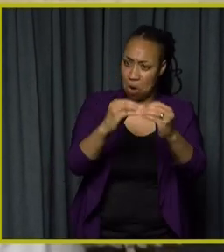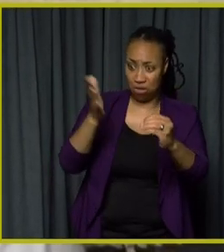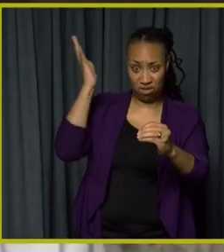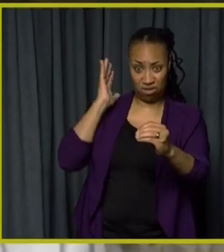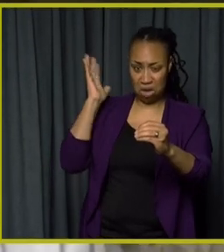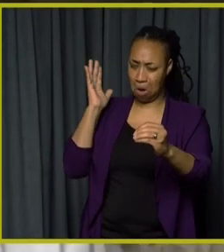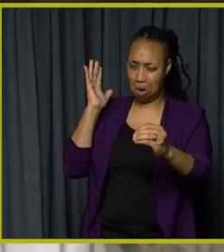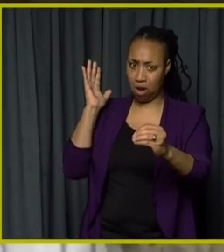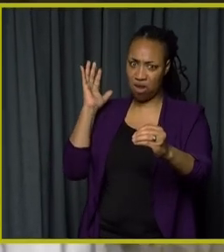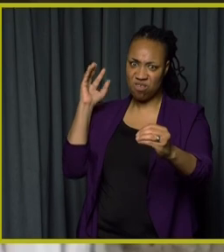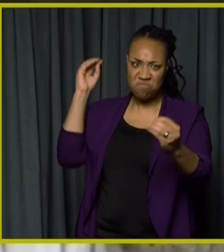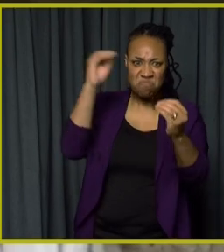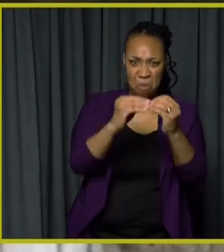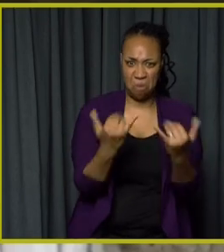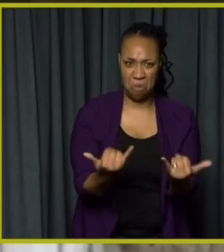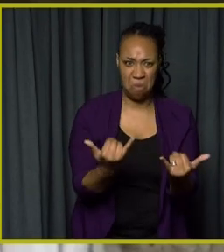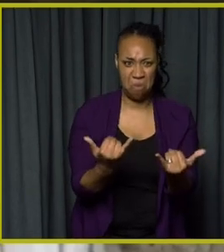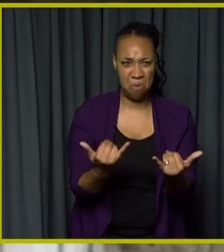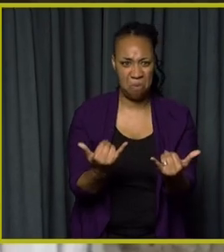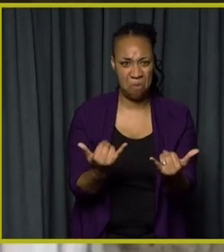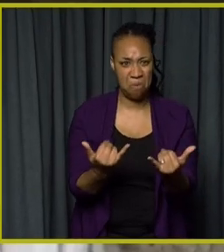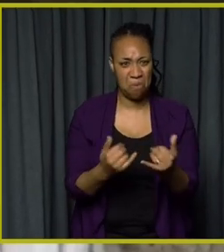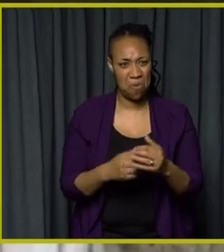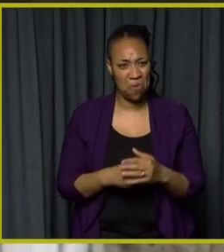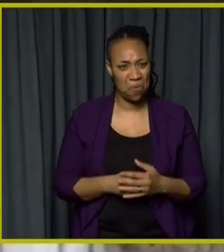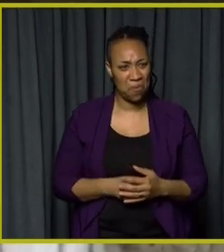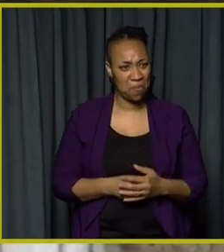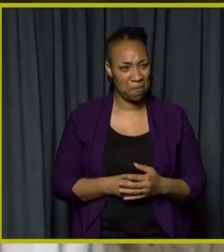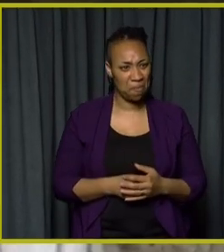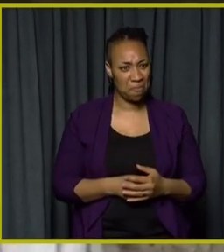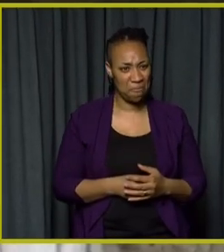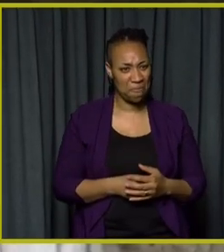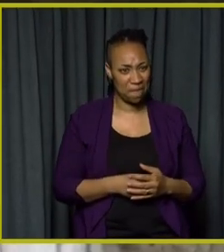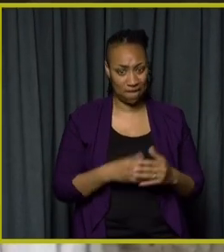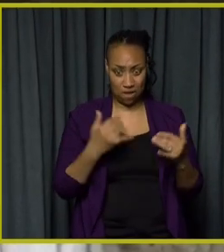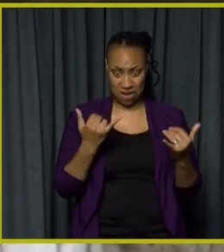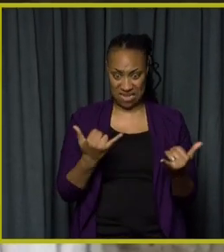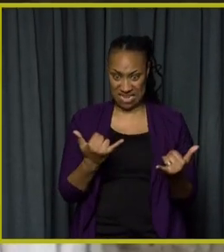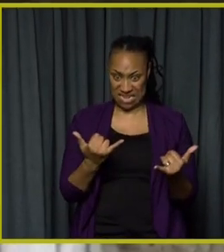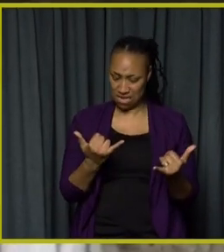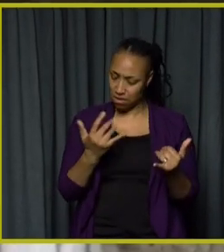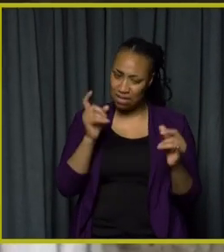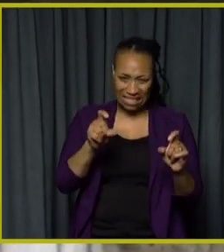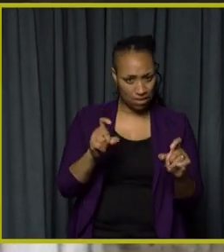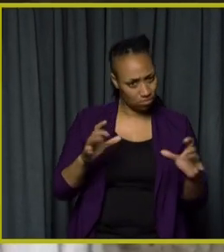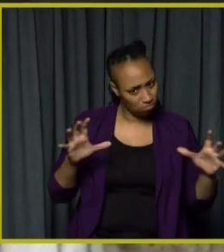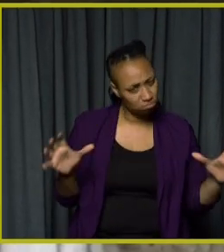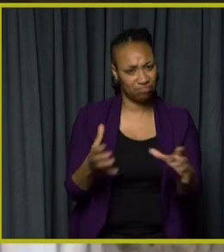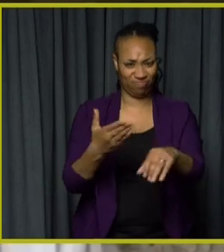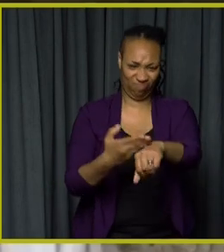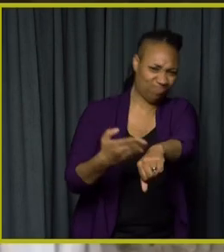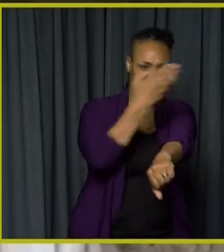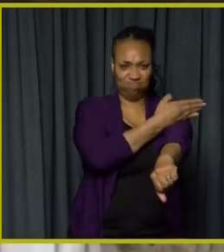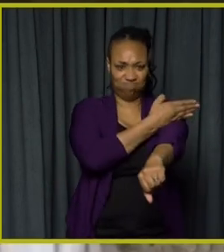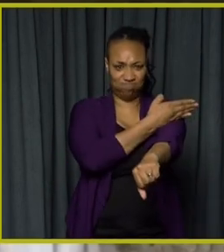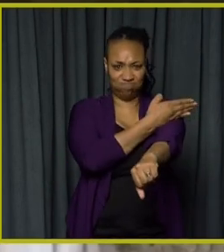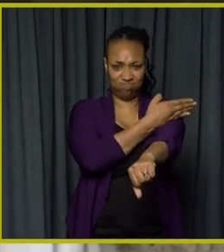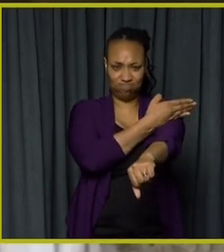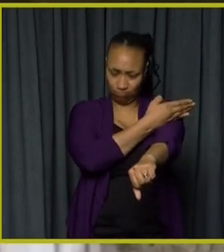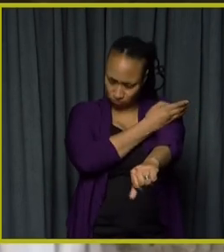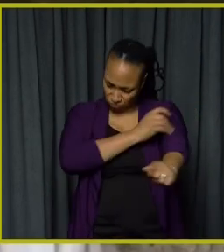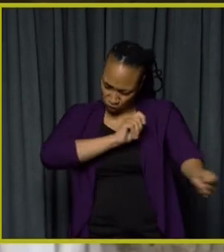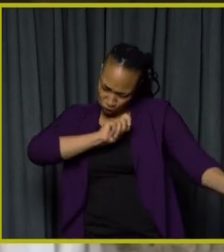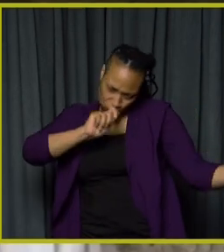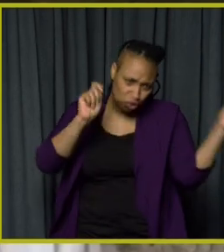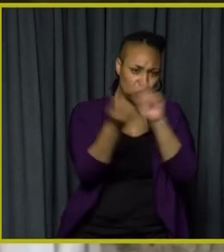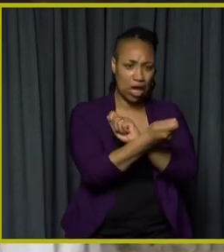enough. Just saying you want to do something is simply not enough. It requires a collective effort to actually